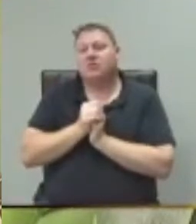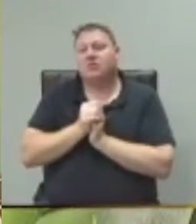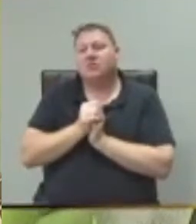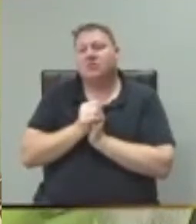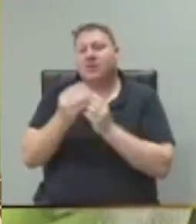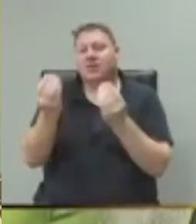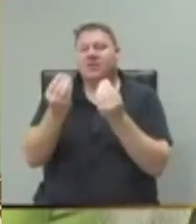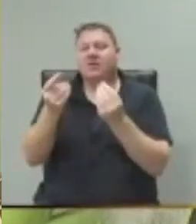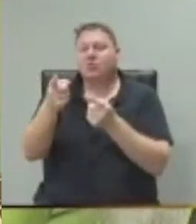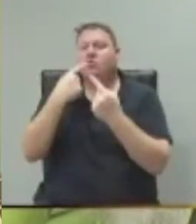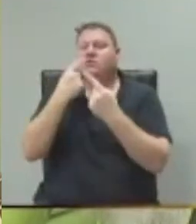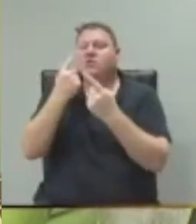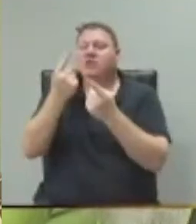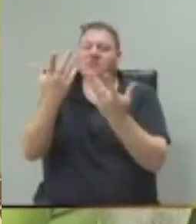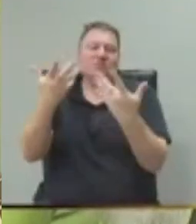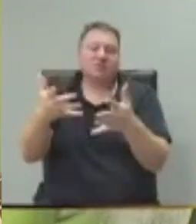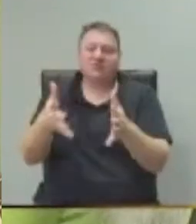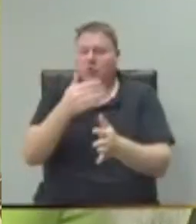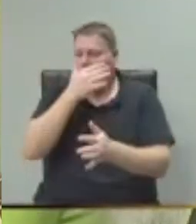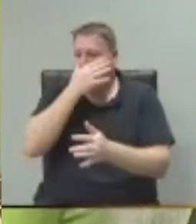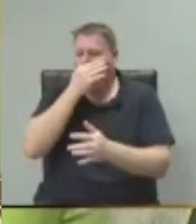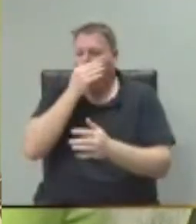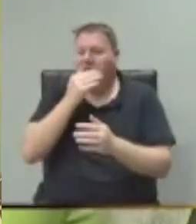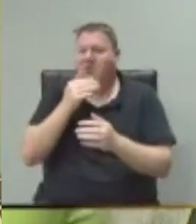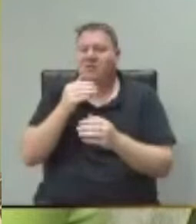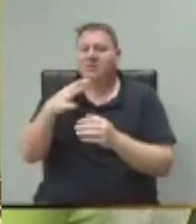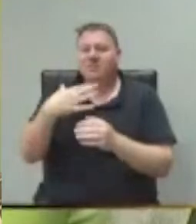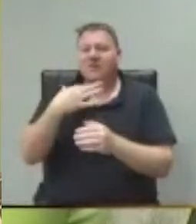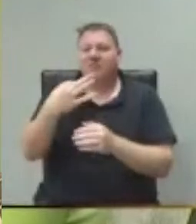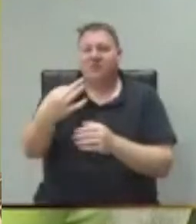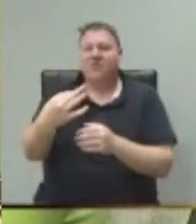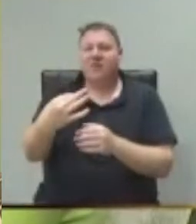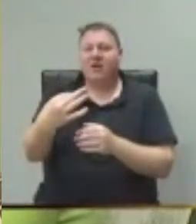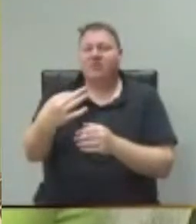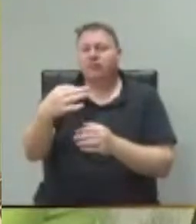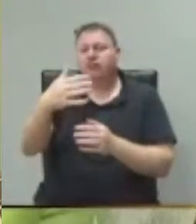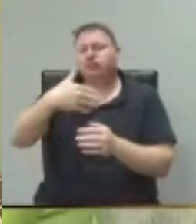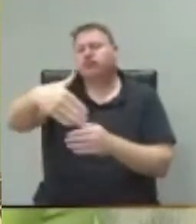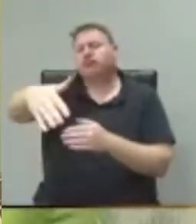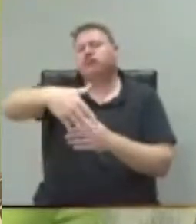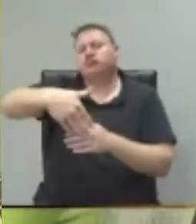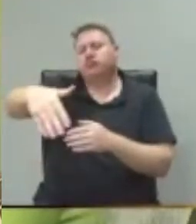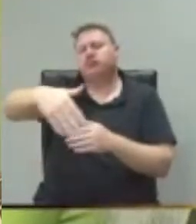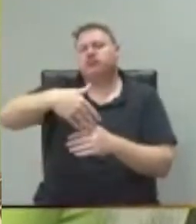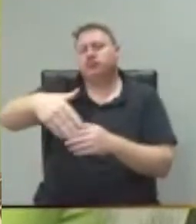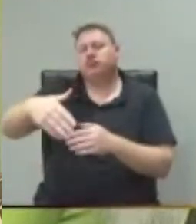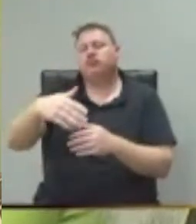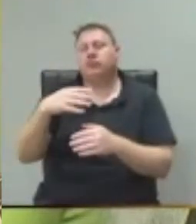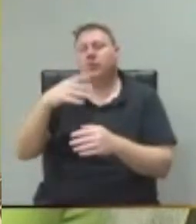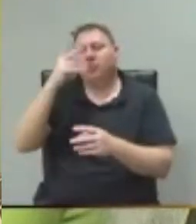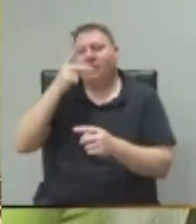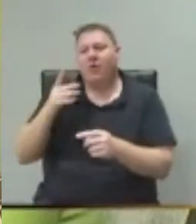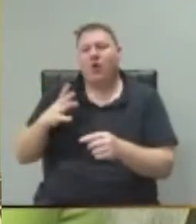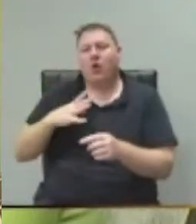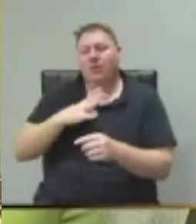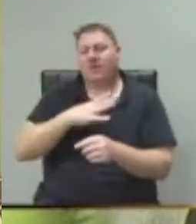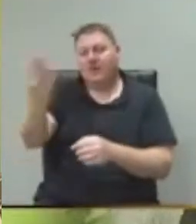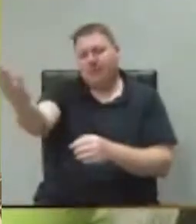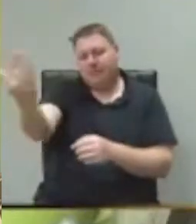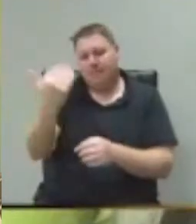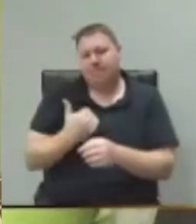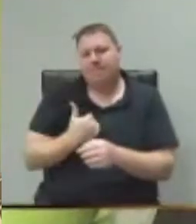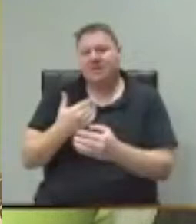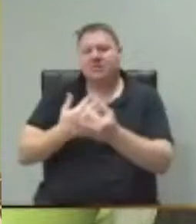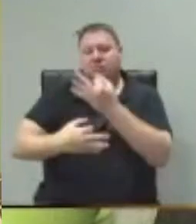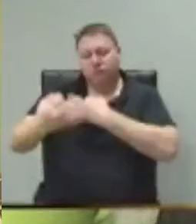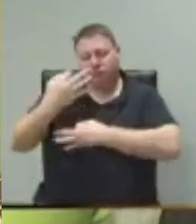the things that you said, and then we'll invite you maybe sometime in the portfolio committee so that at least you can